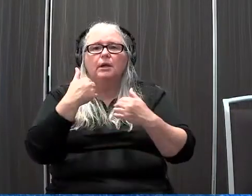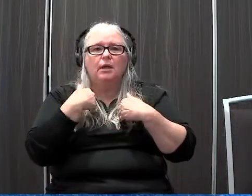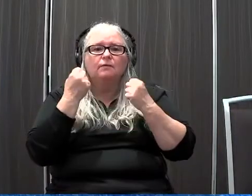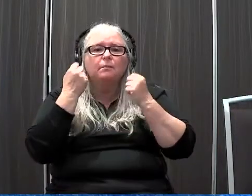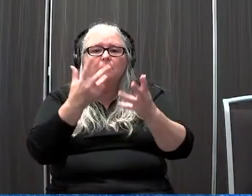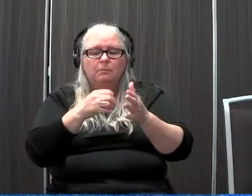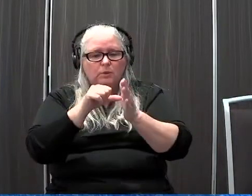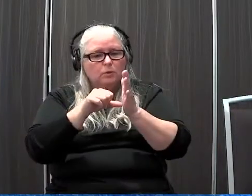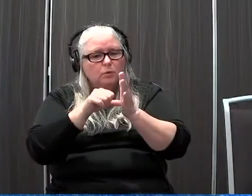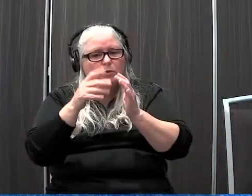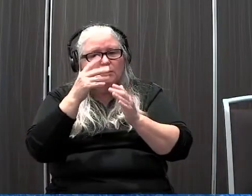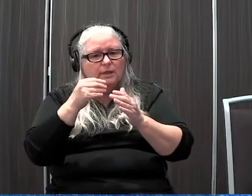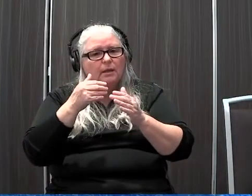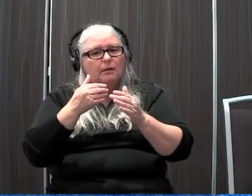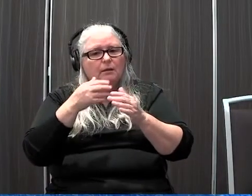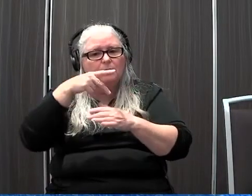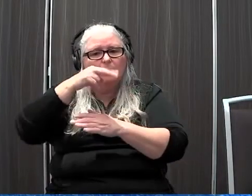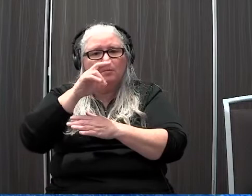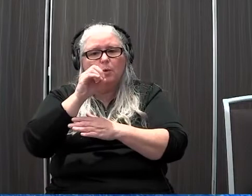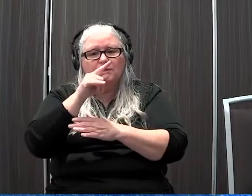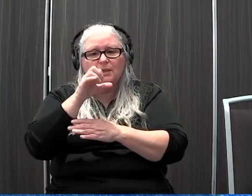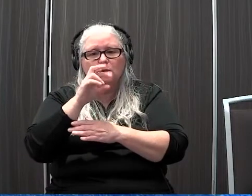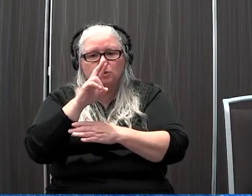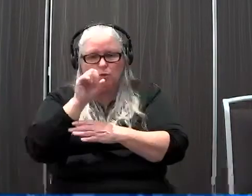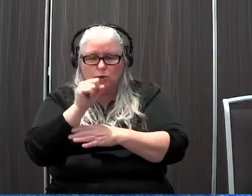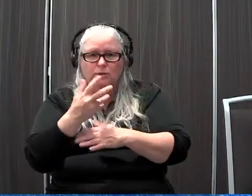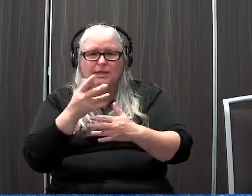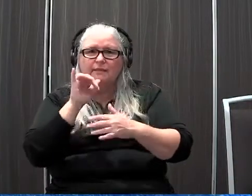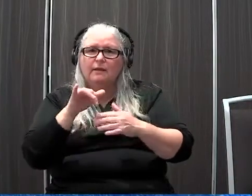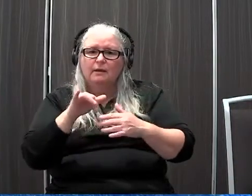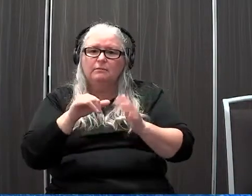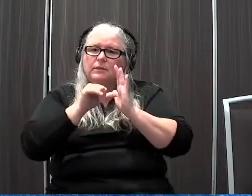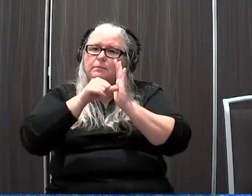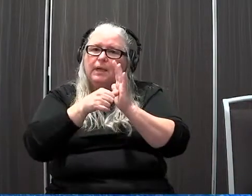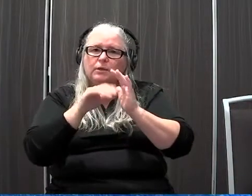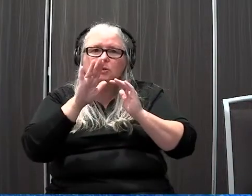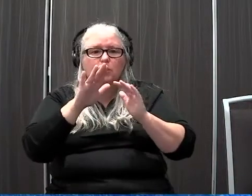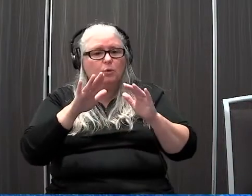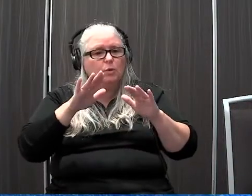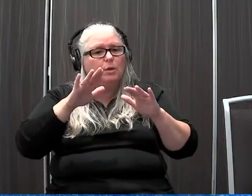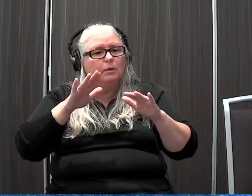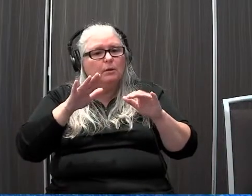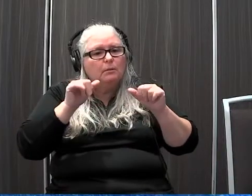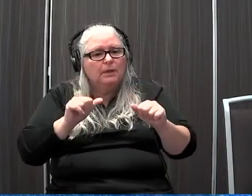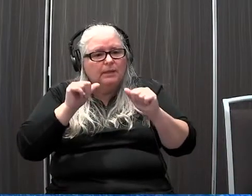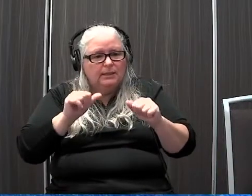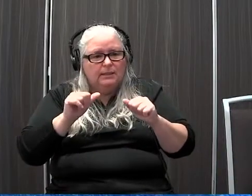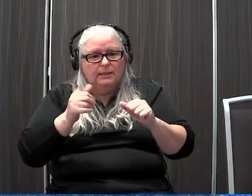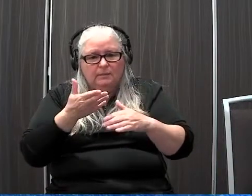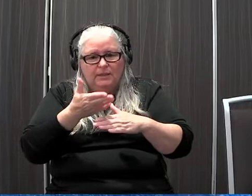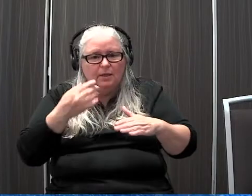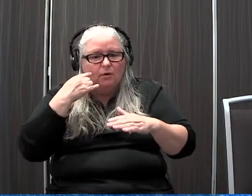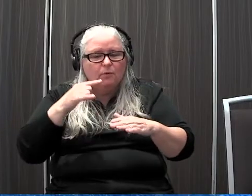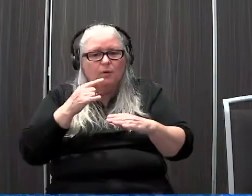and procedures. And that really impacts their ability to be present for those early intervention services.